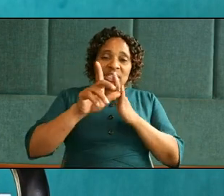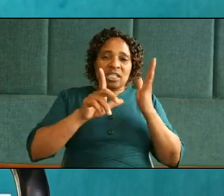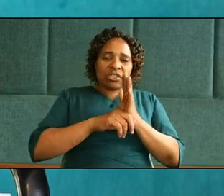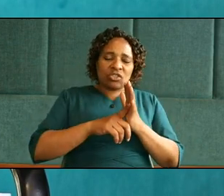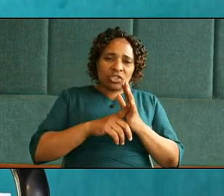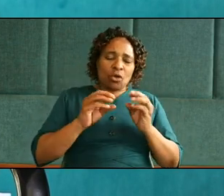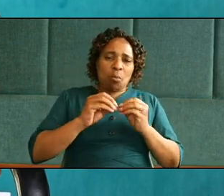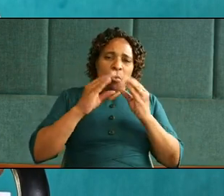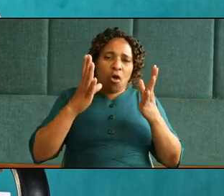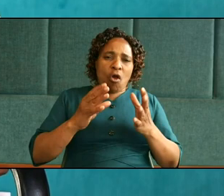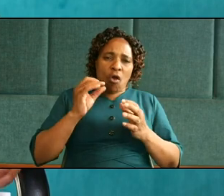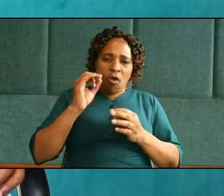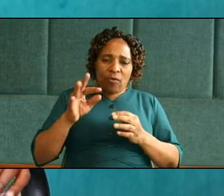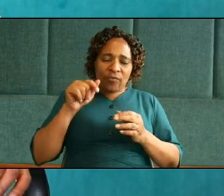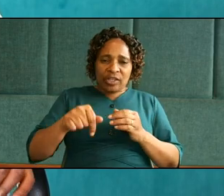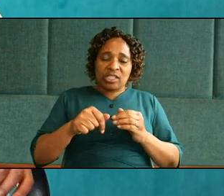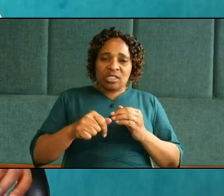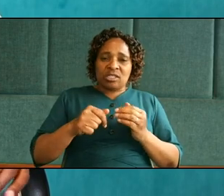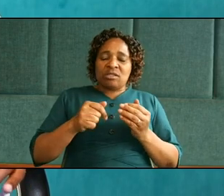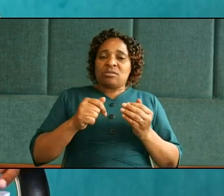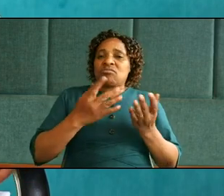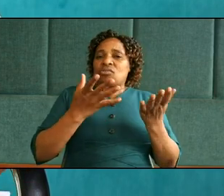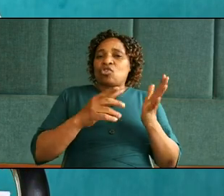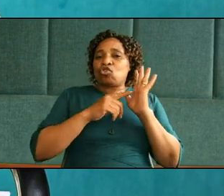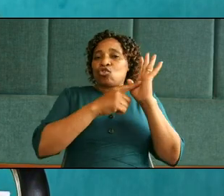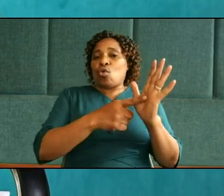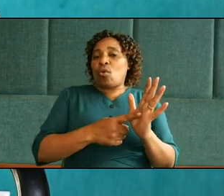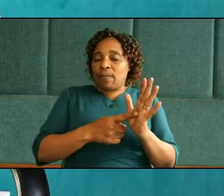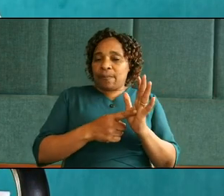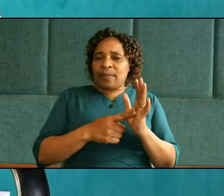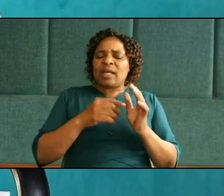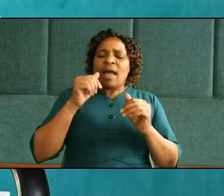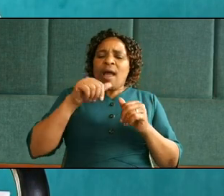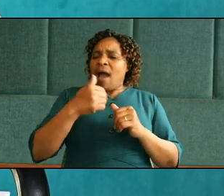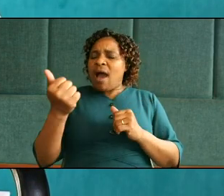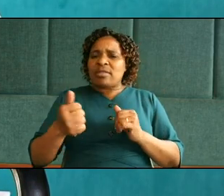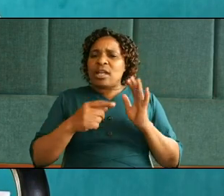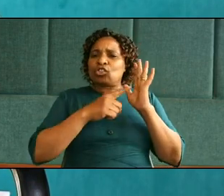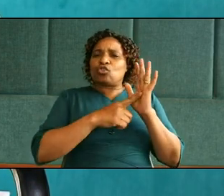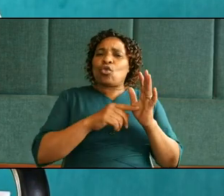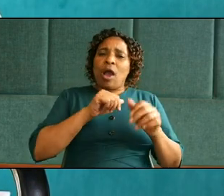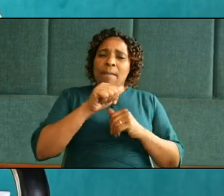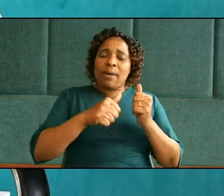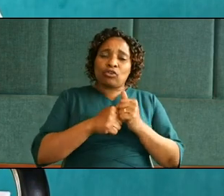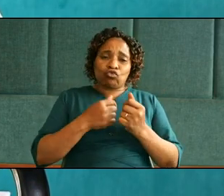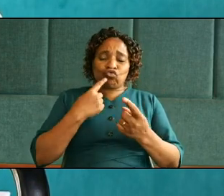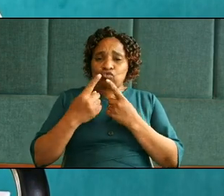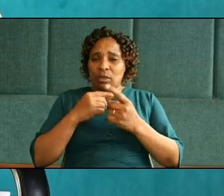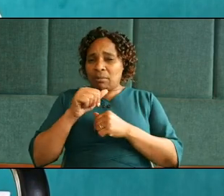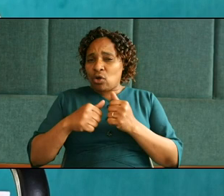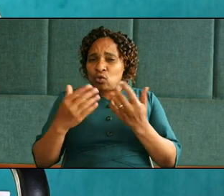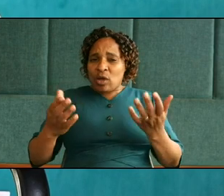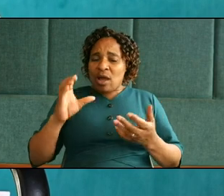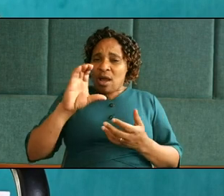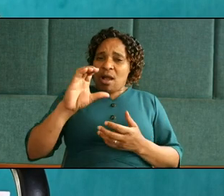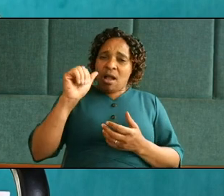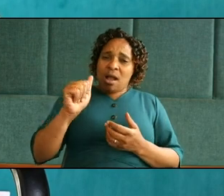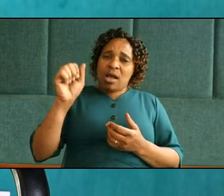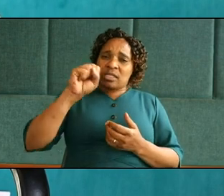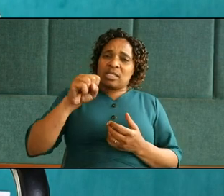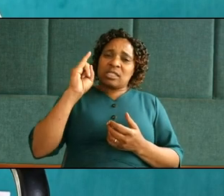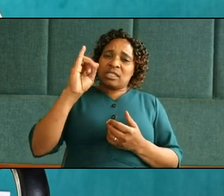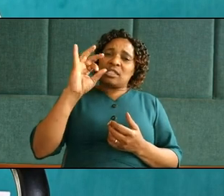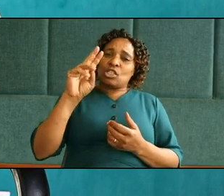the illustration, there is an illustration that has been shared here that talks about casinos. And I know most of us